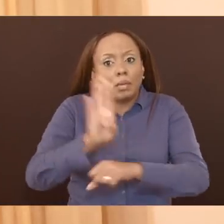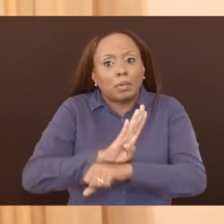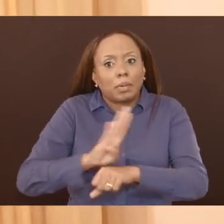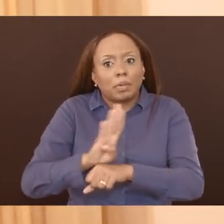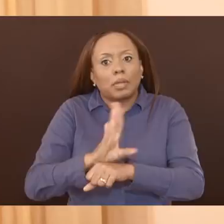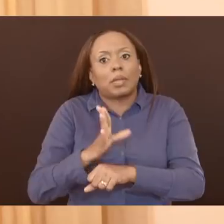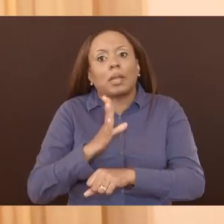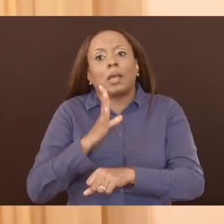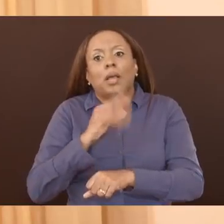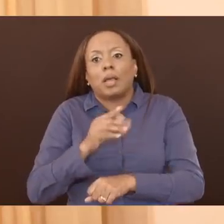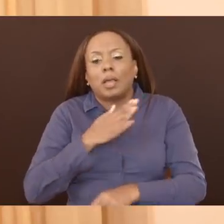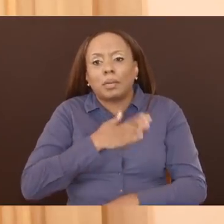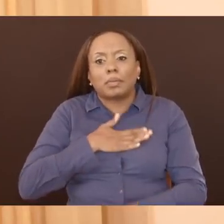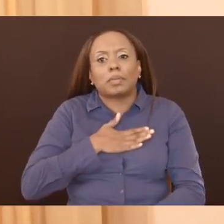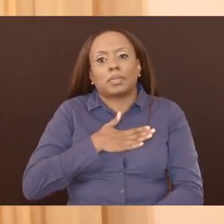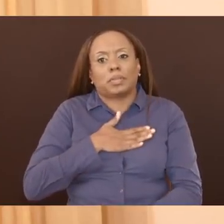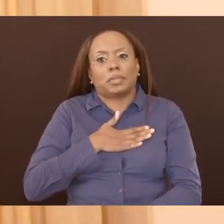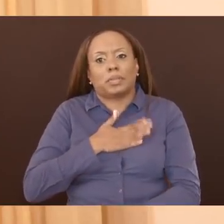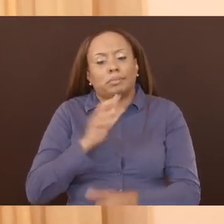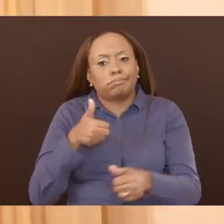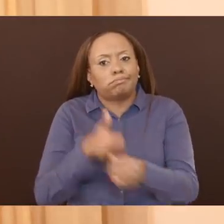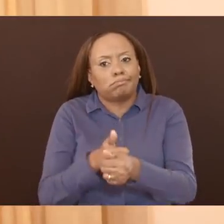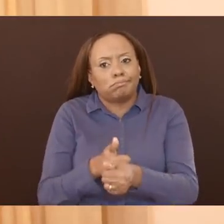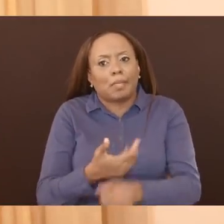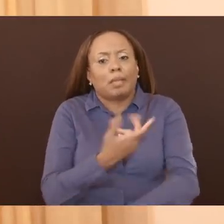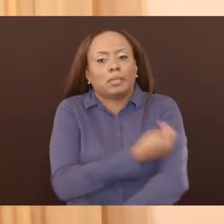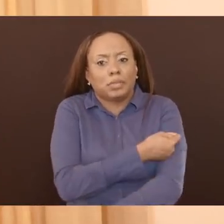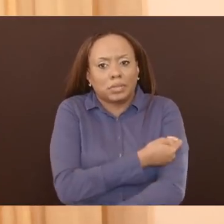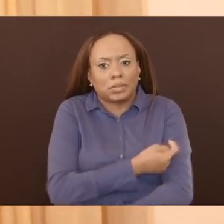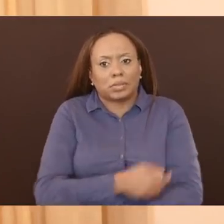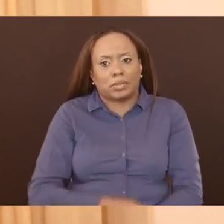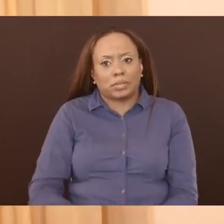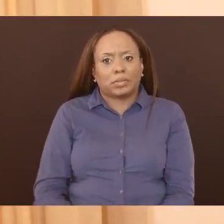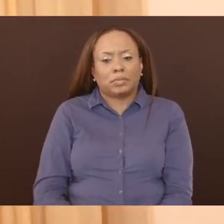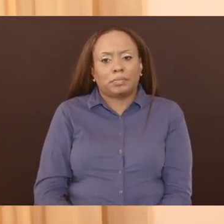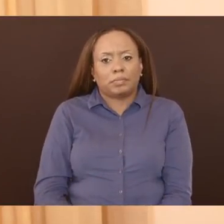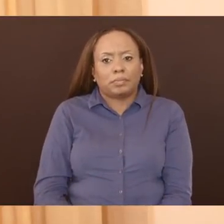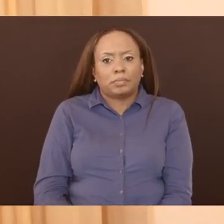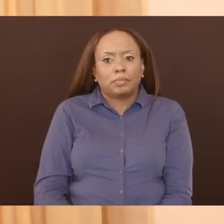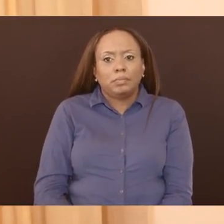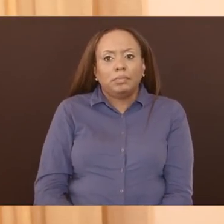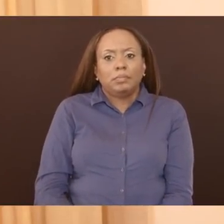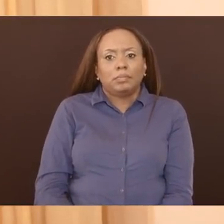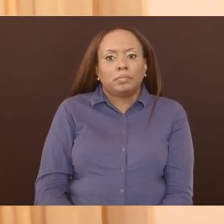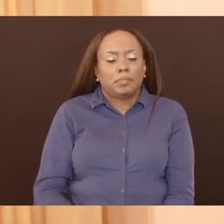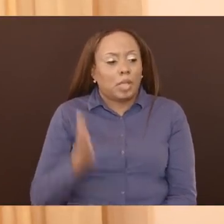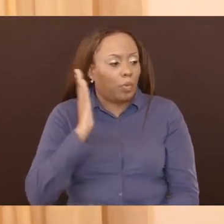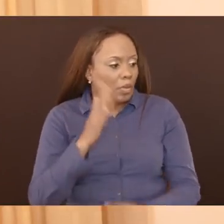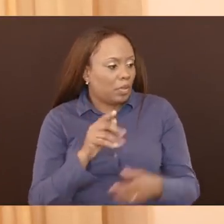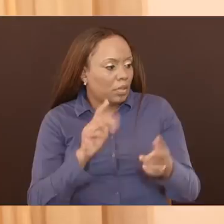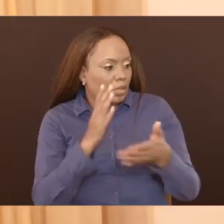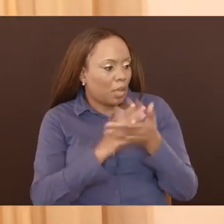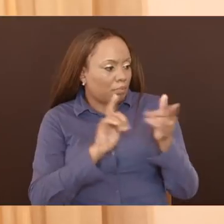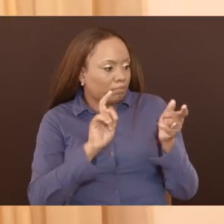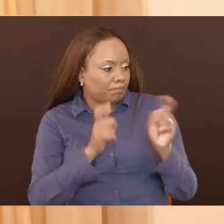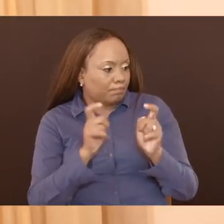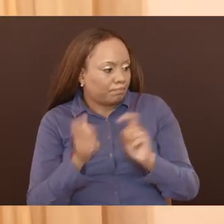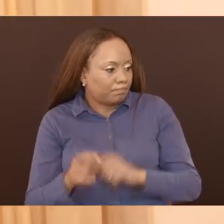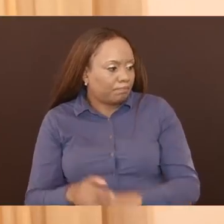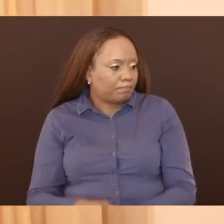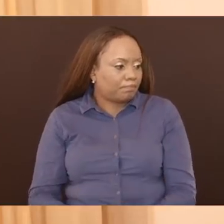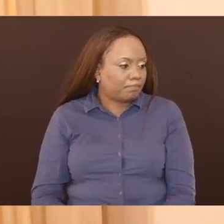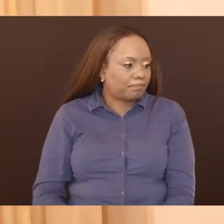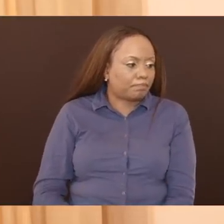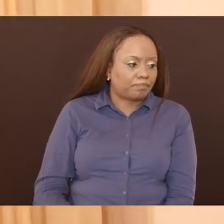on board with this matter. In order to slow down a little bit, we're going to make a few adjustments. And those adjustments are